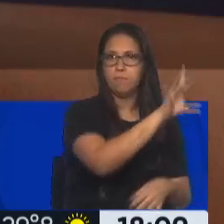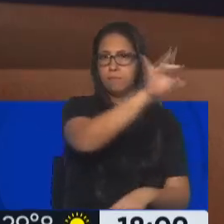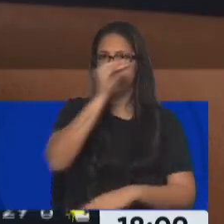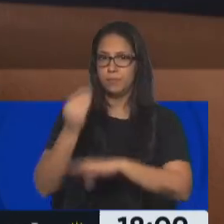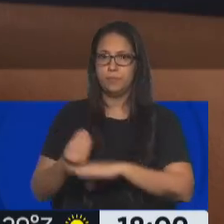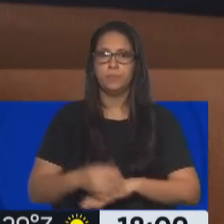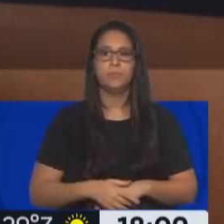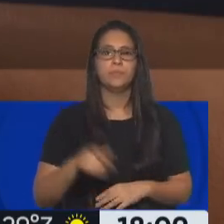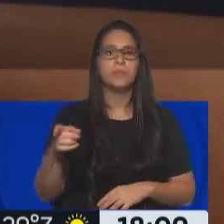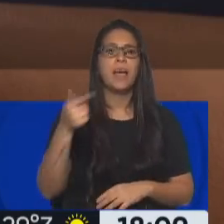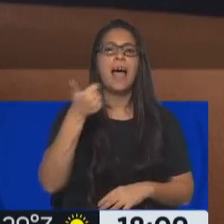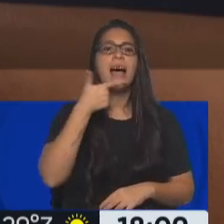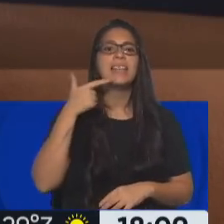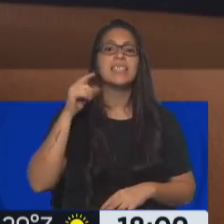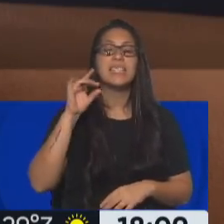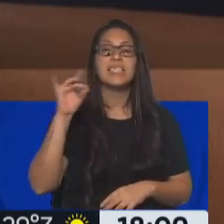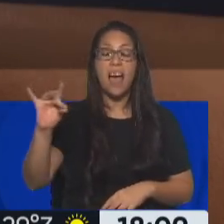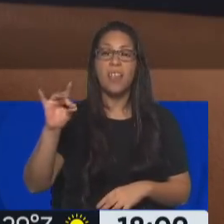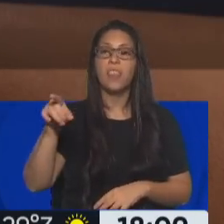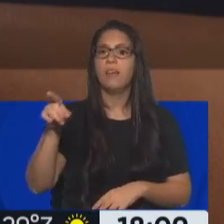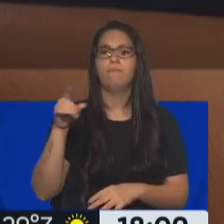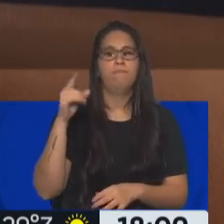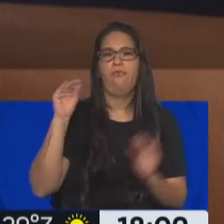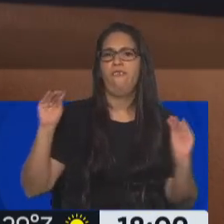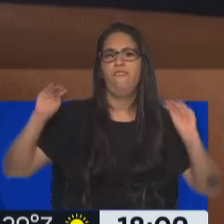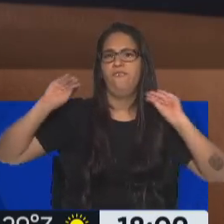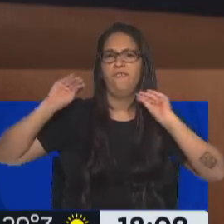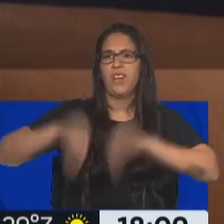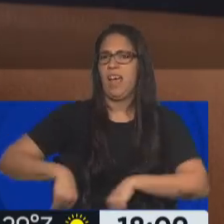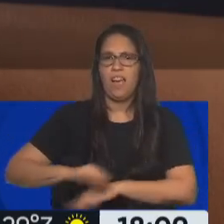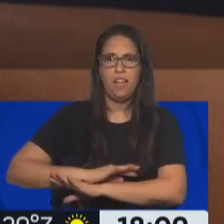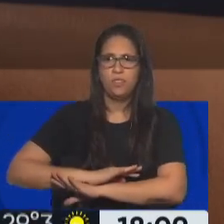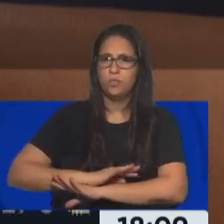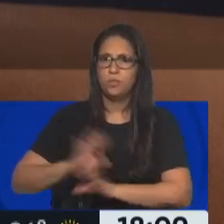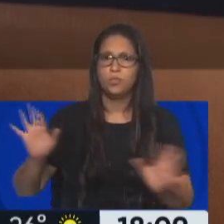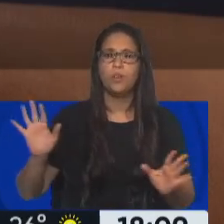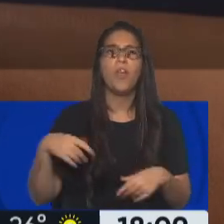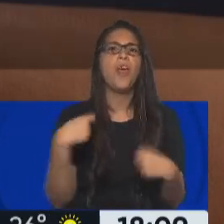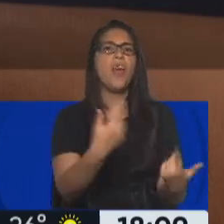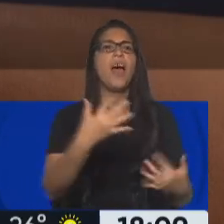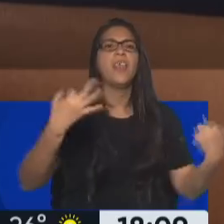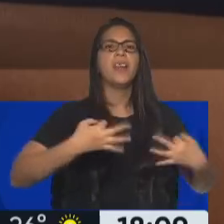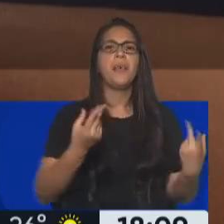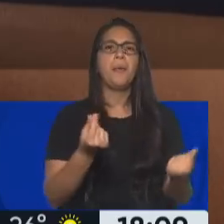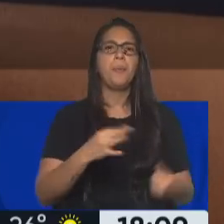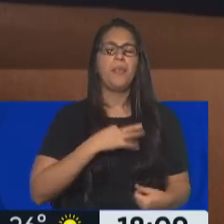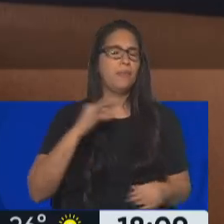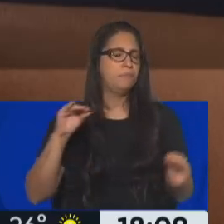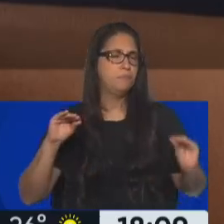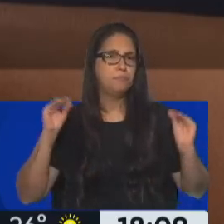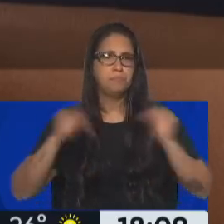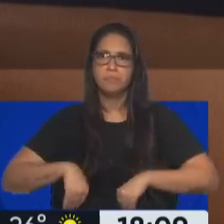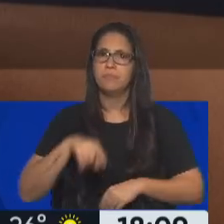Bashar al-Assad failed miserably to provide any kind of dignity or quality of life. This has been a core